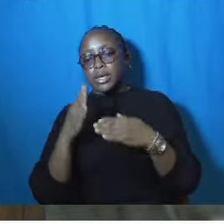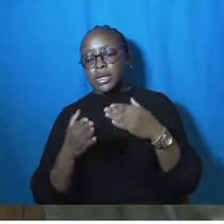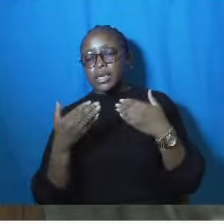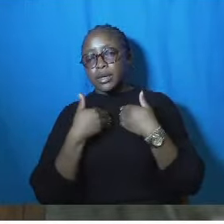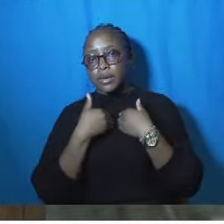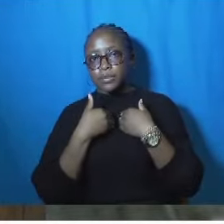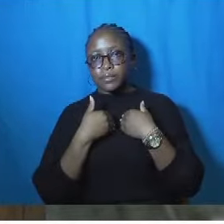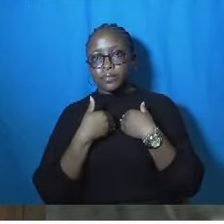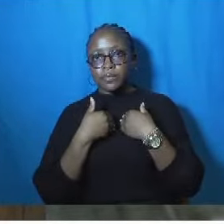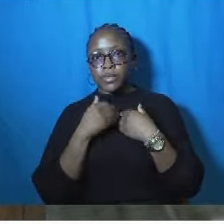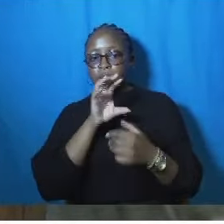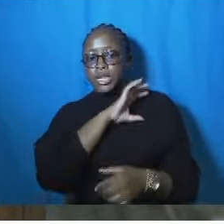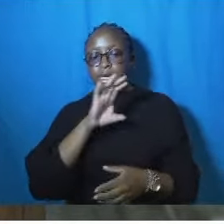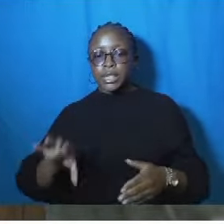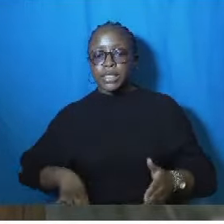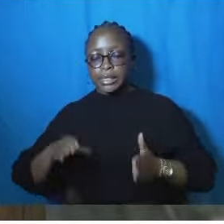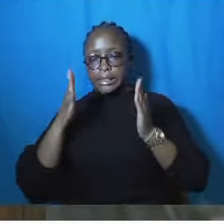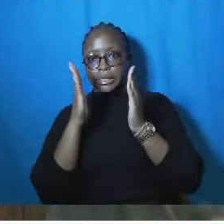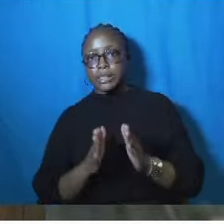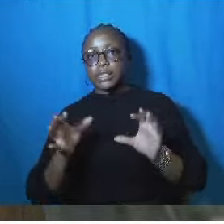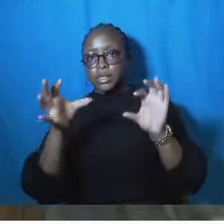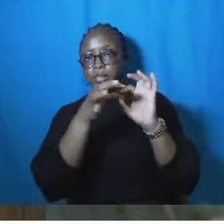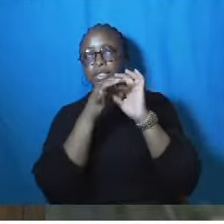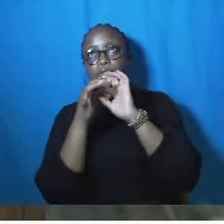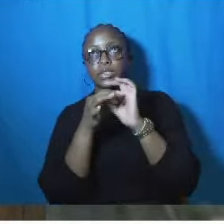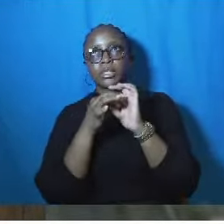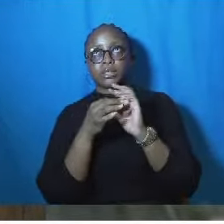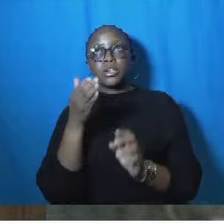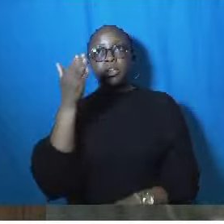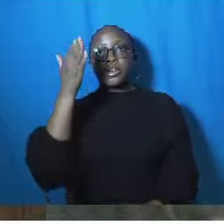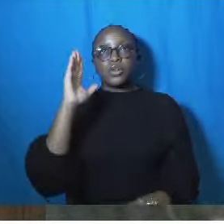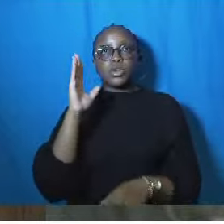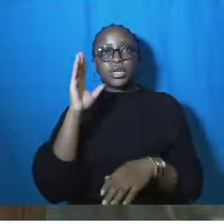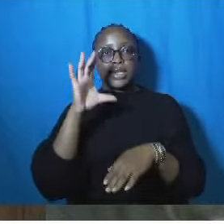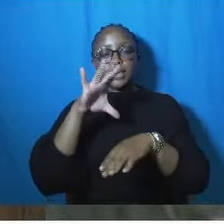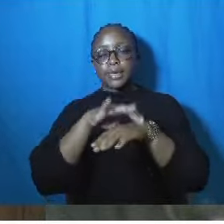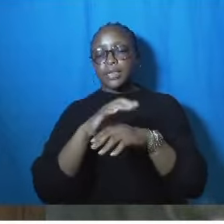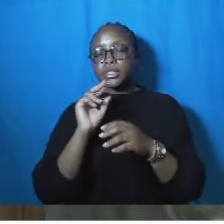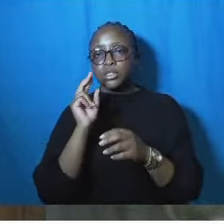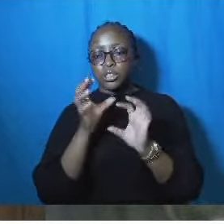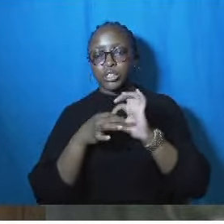So how is God securing your unity with other fellow believers?